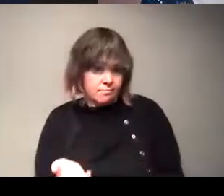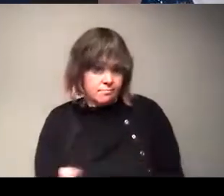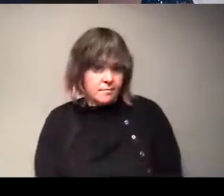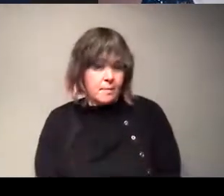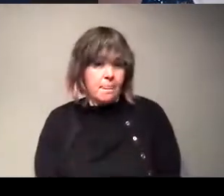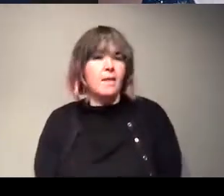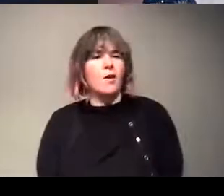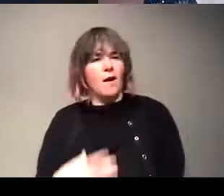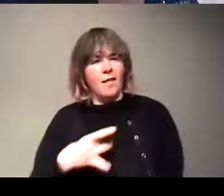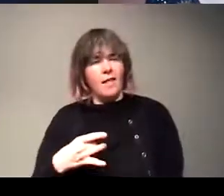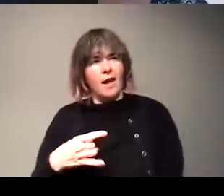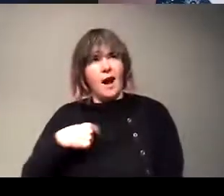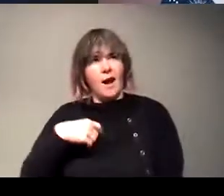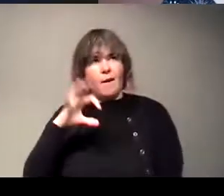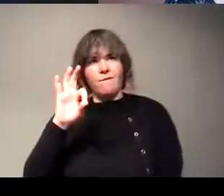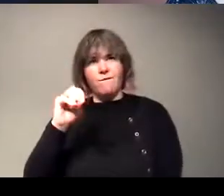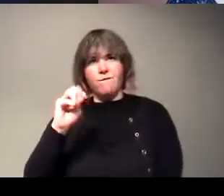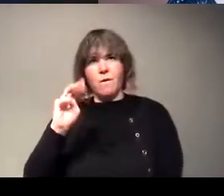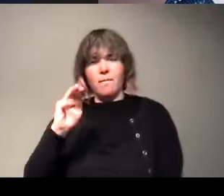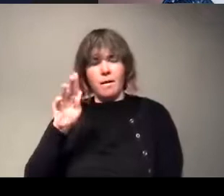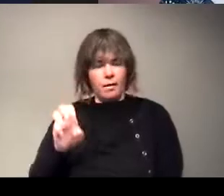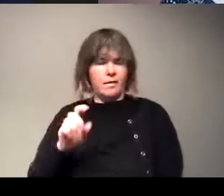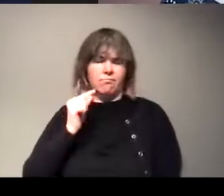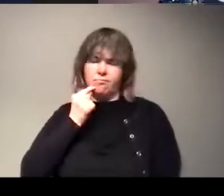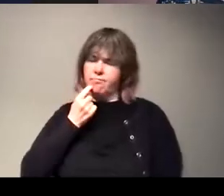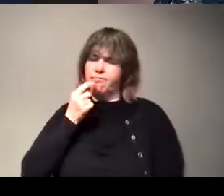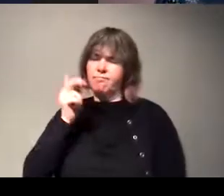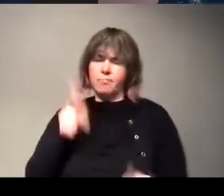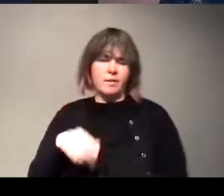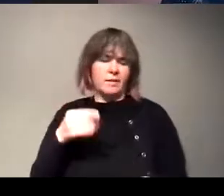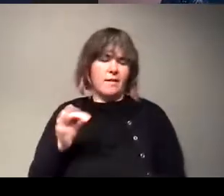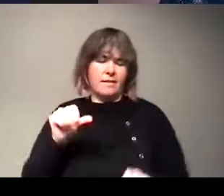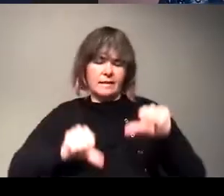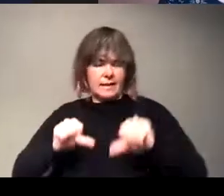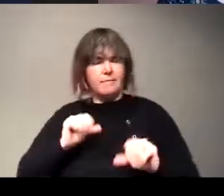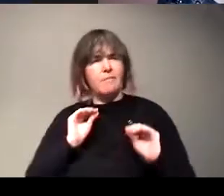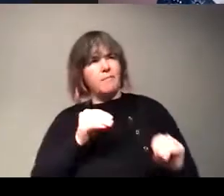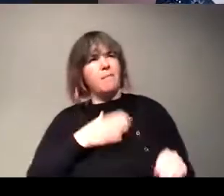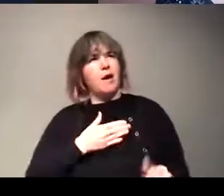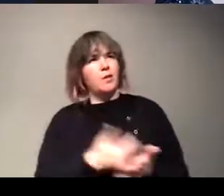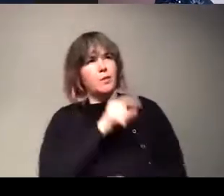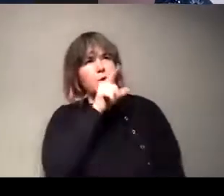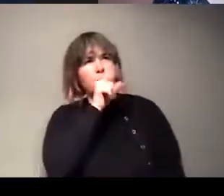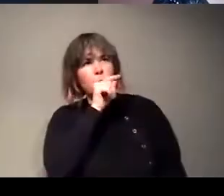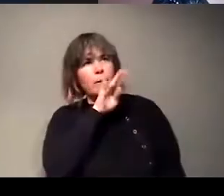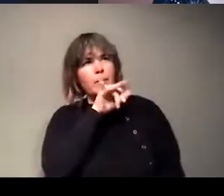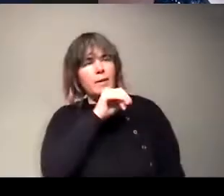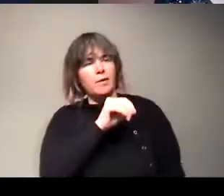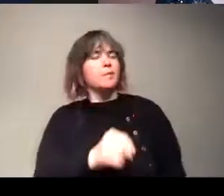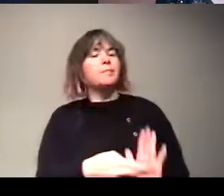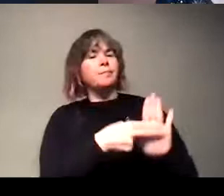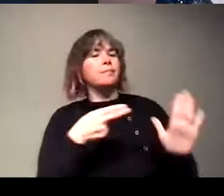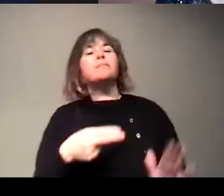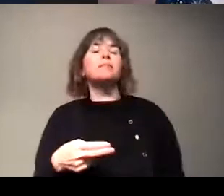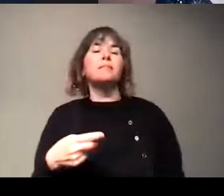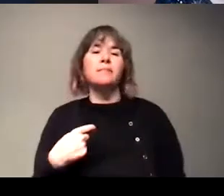I like the idea of formidable person of science. This might be my new Twitter bio. So I had a really